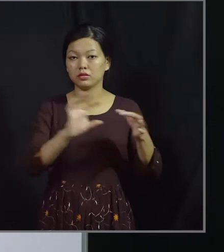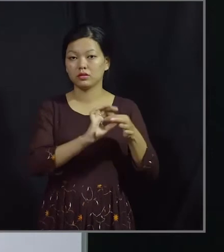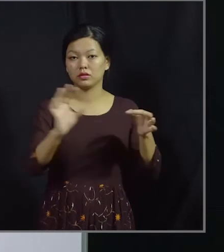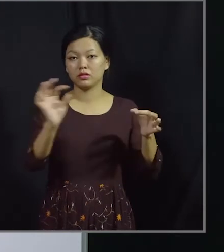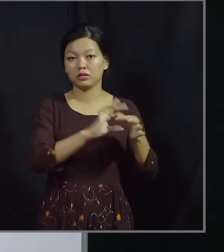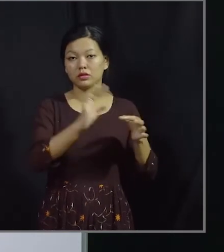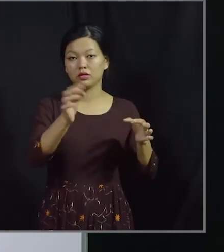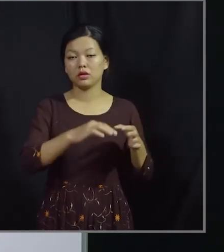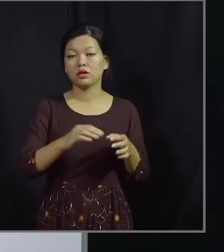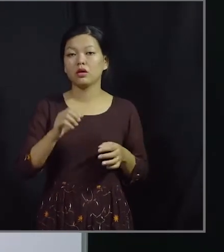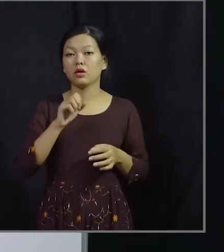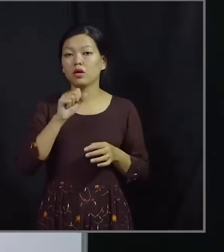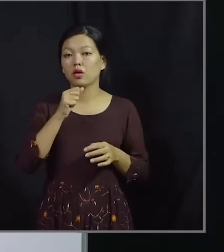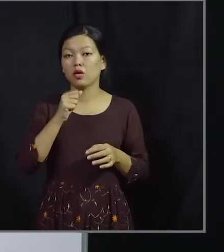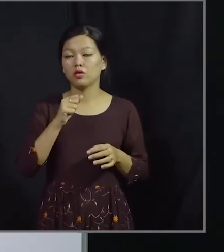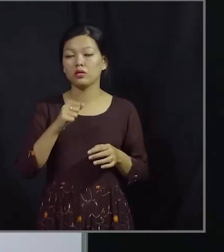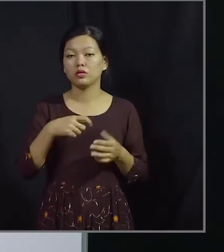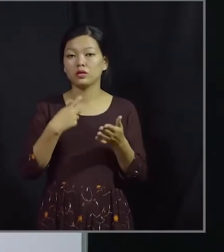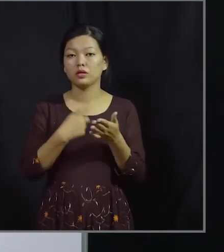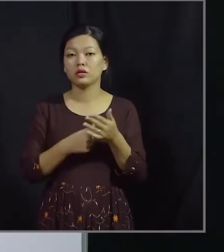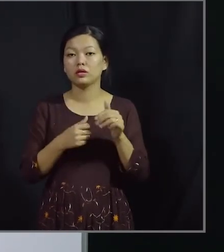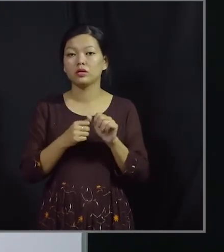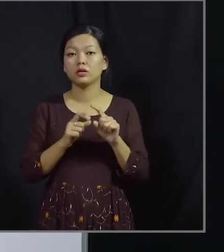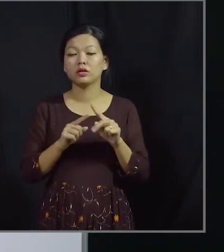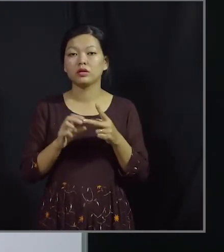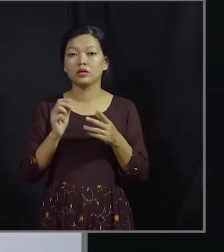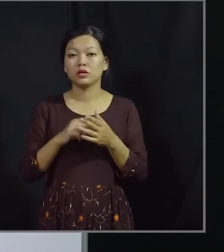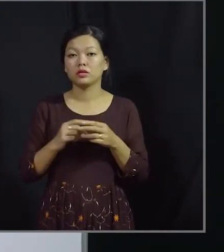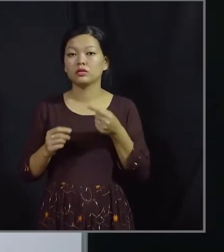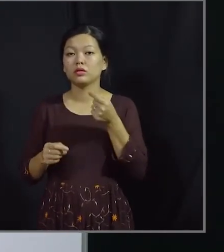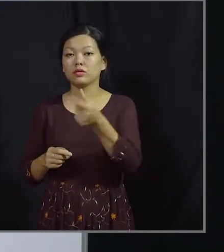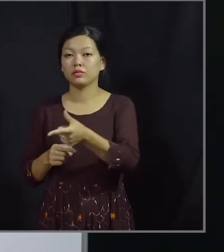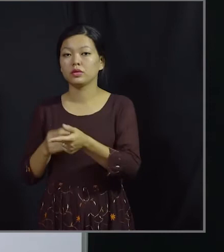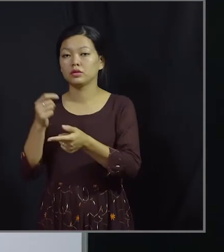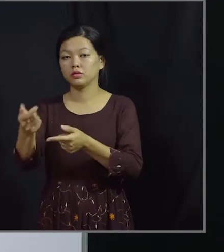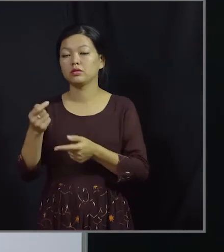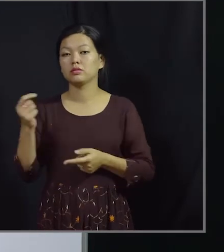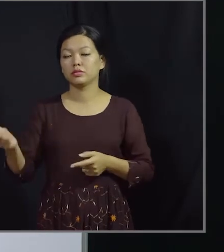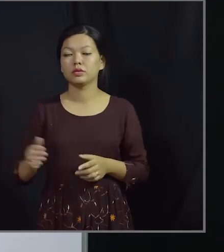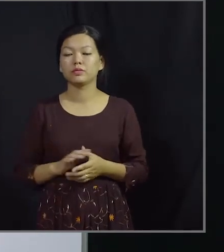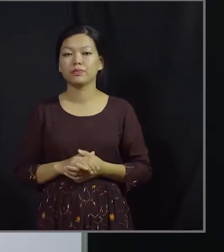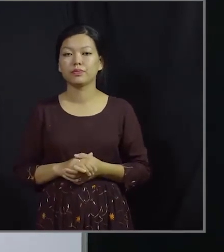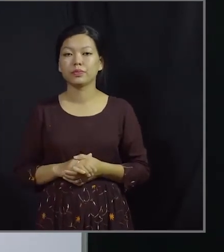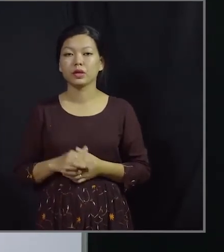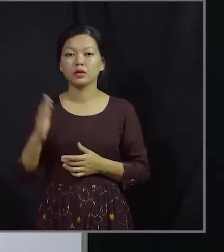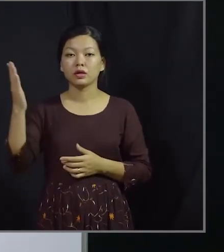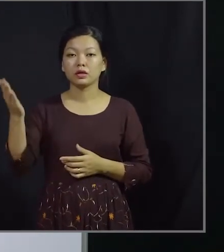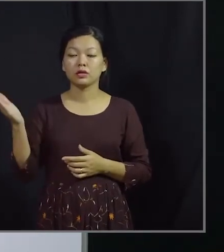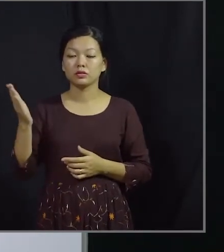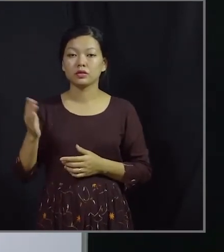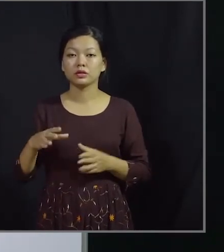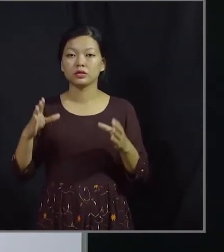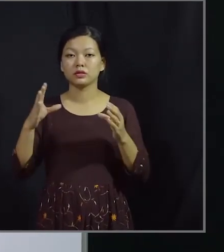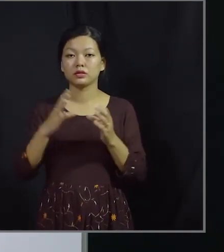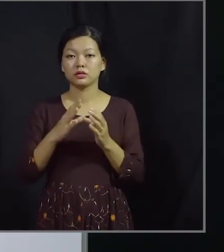old ratio. So on the debit side, you have to decrease in the value of assets. So just an